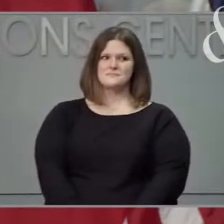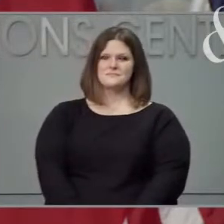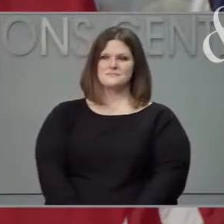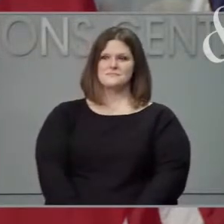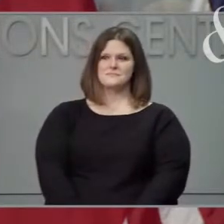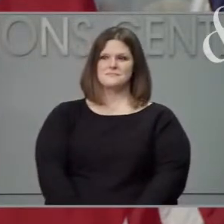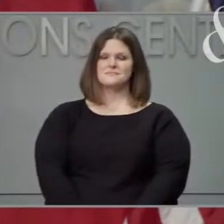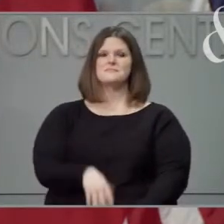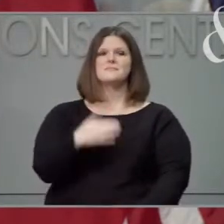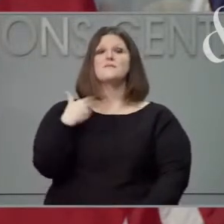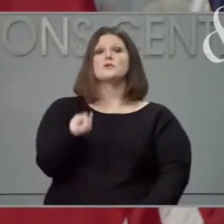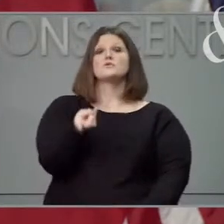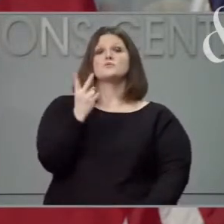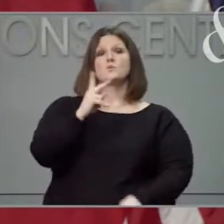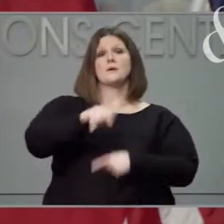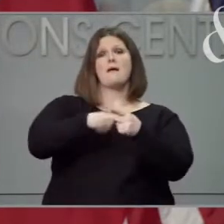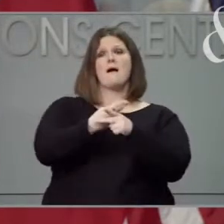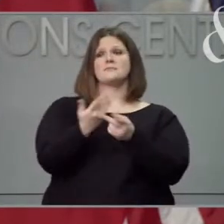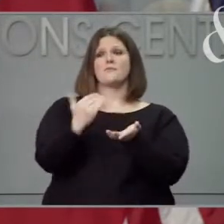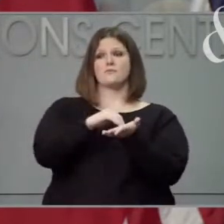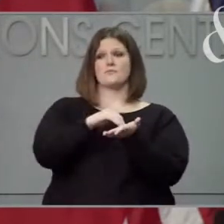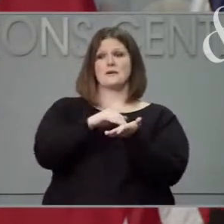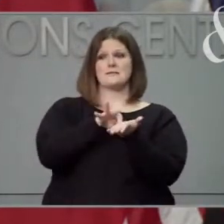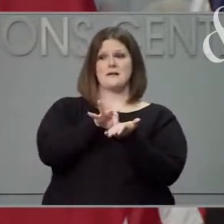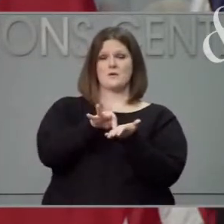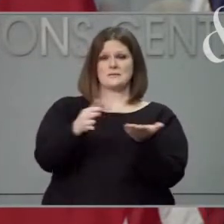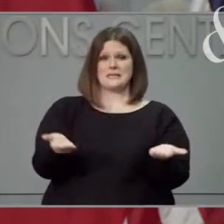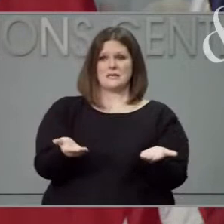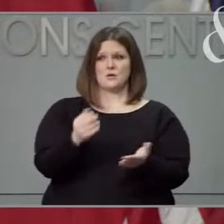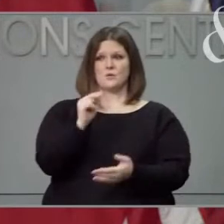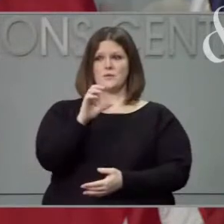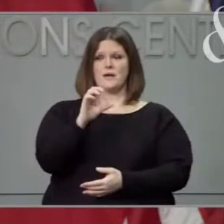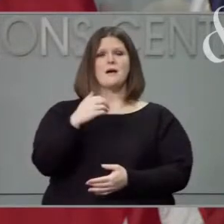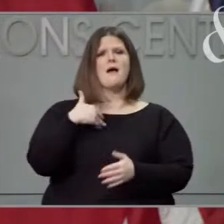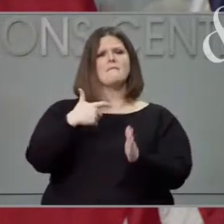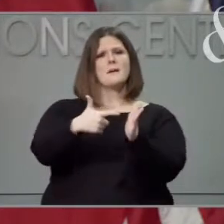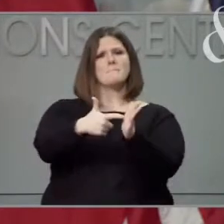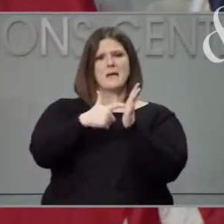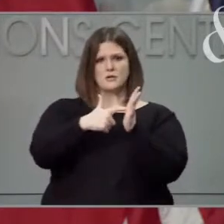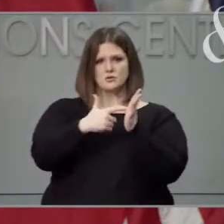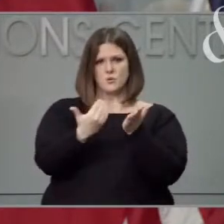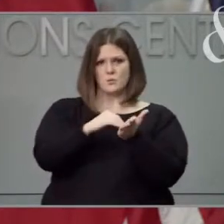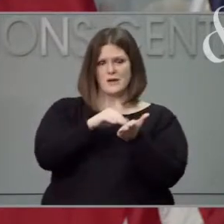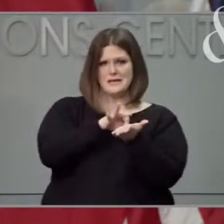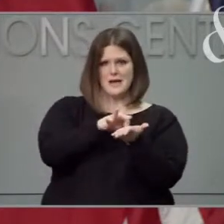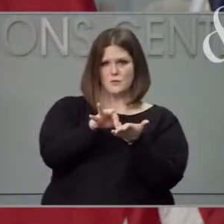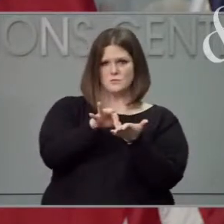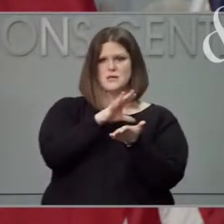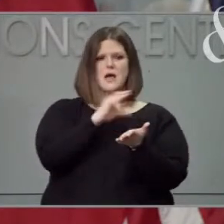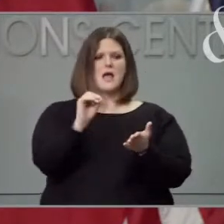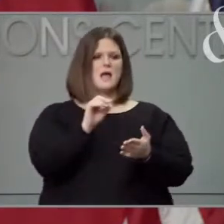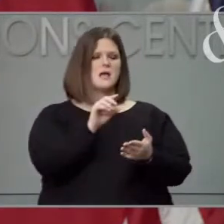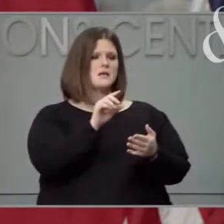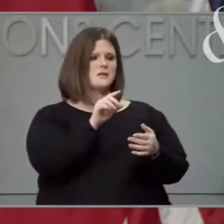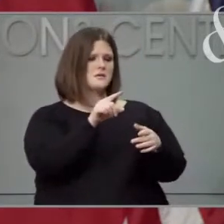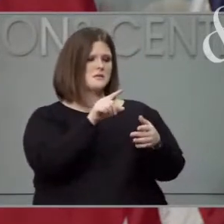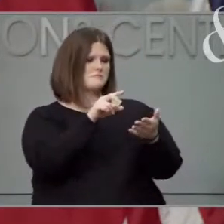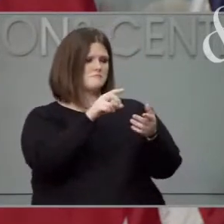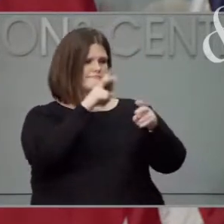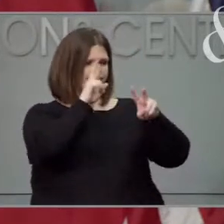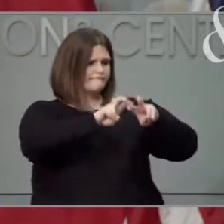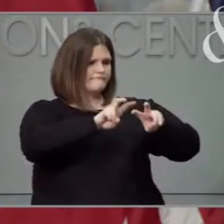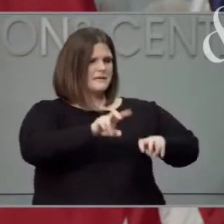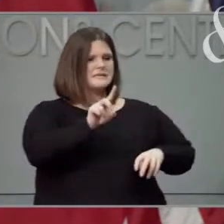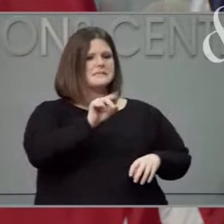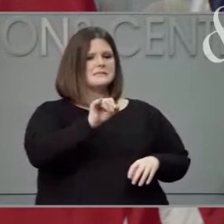There are 2 kinds of recounts in North Carolina. There are mandatory recounts and discretionary recounts. A mandatory